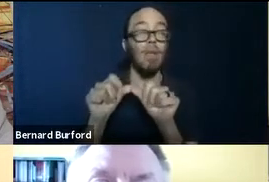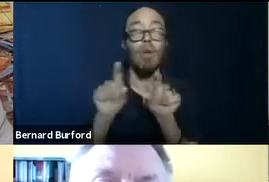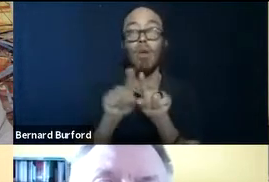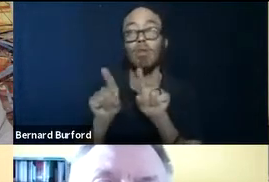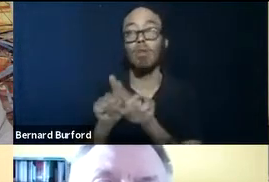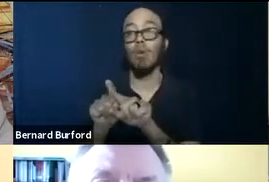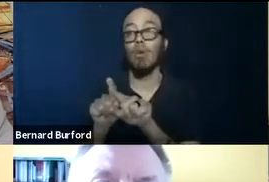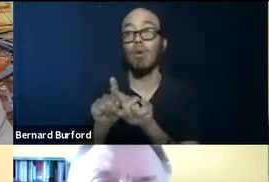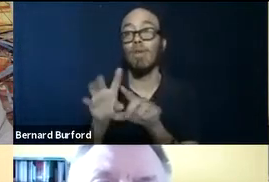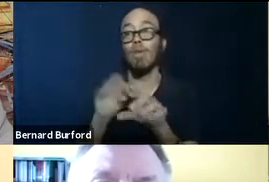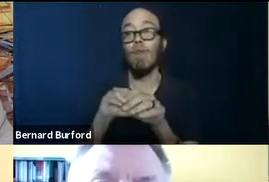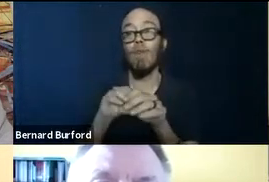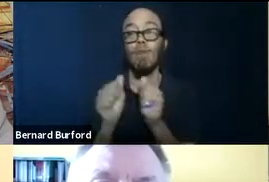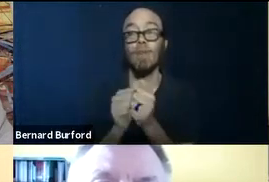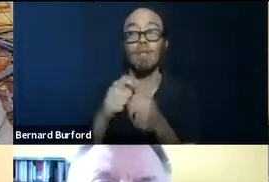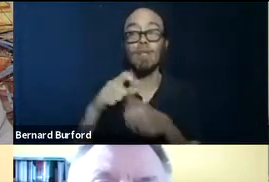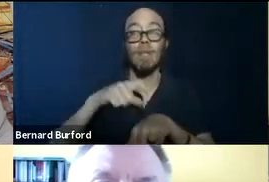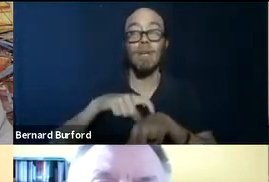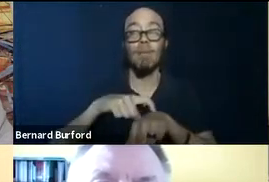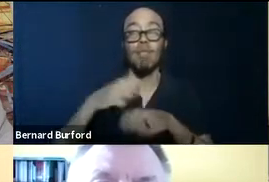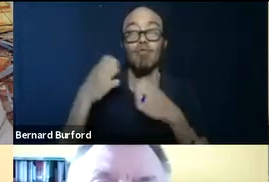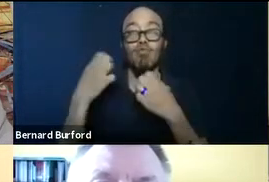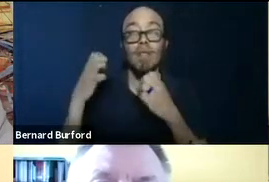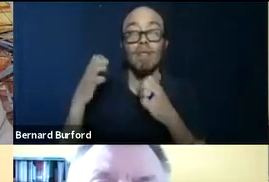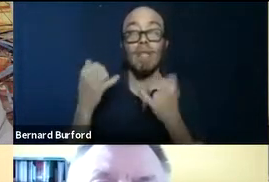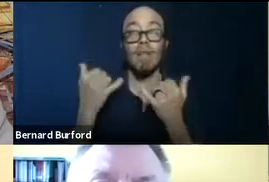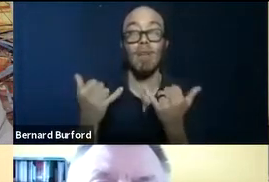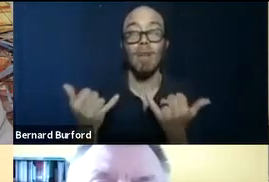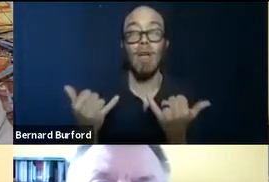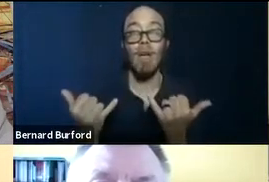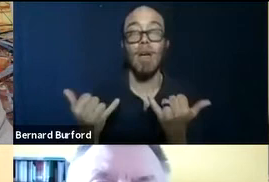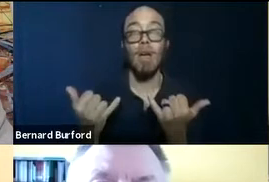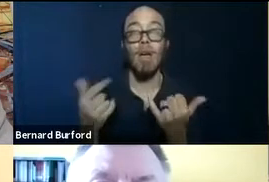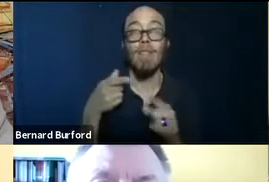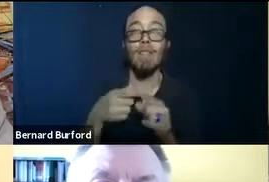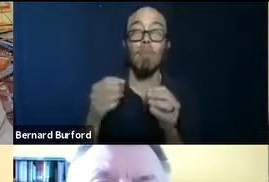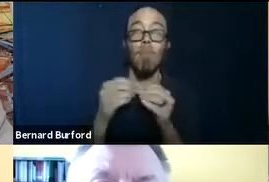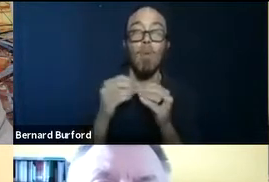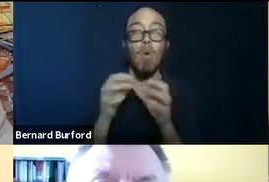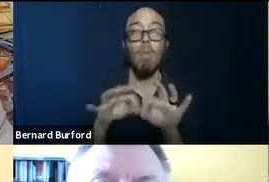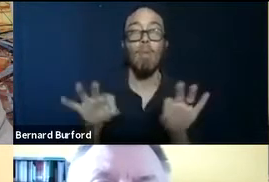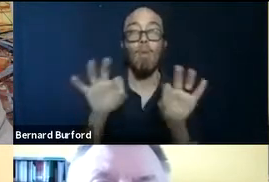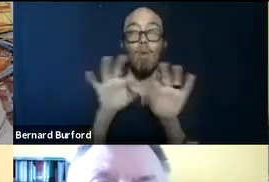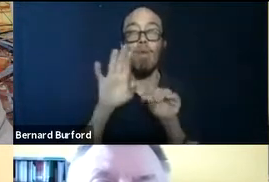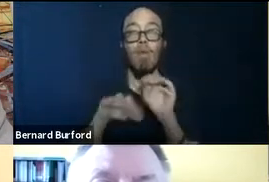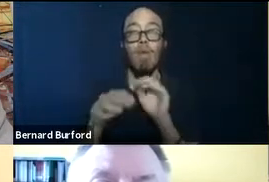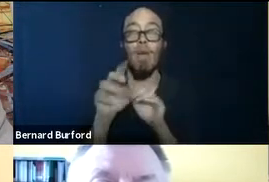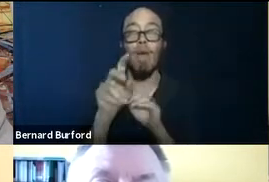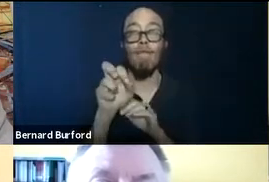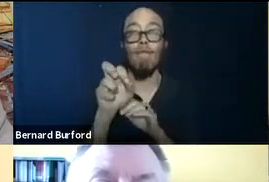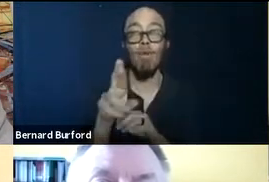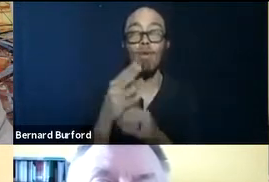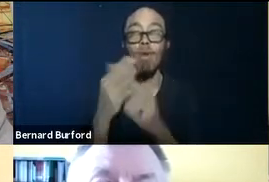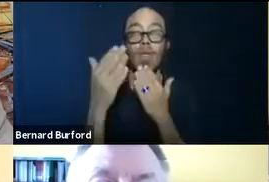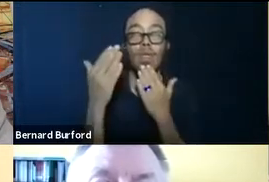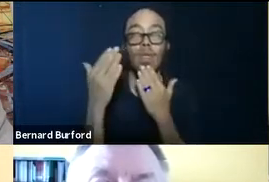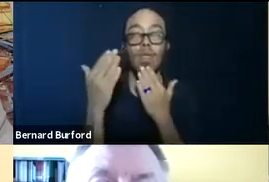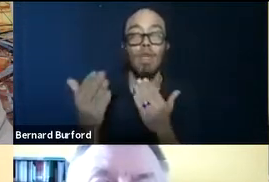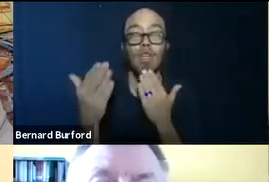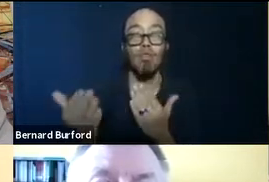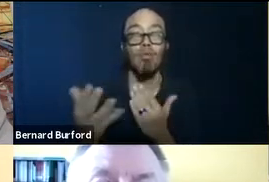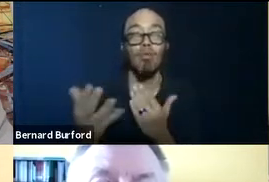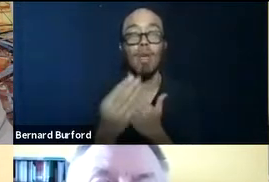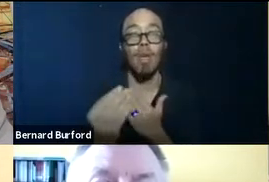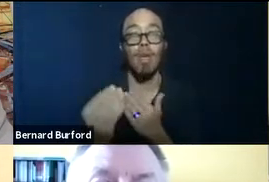times like crisis, like now, they are more important than ever. Thank you, and all